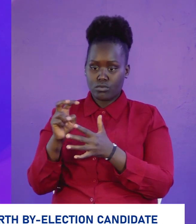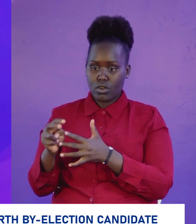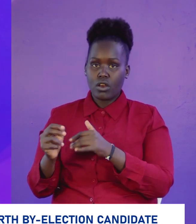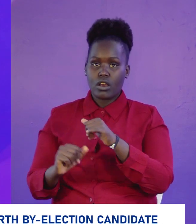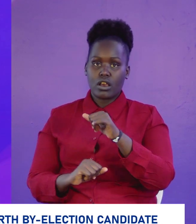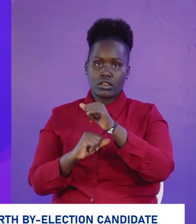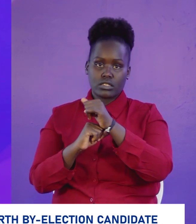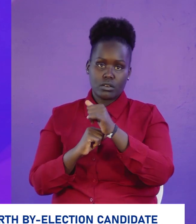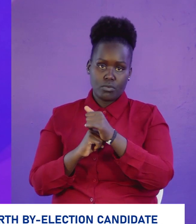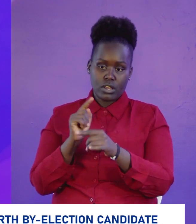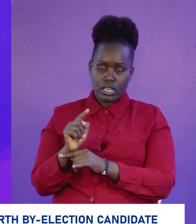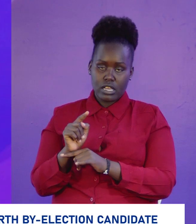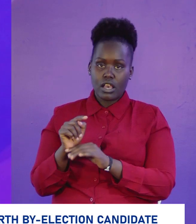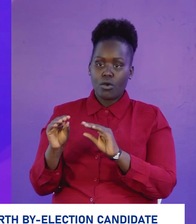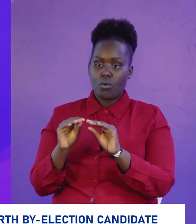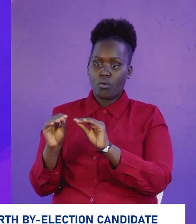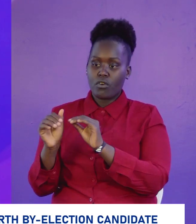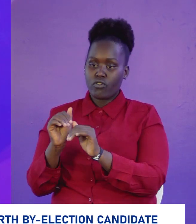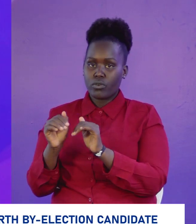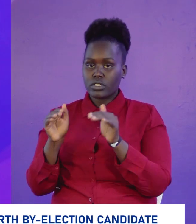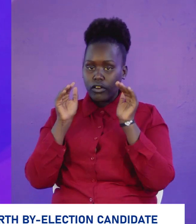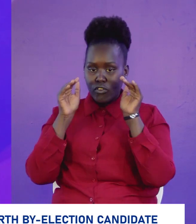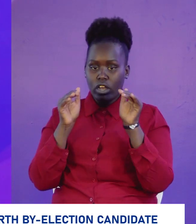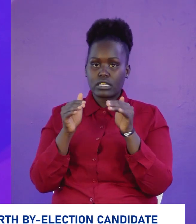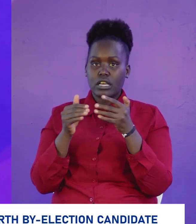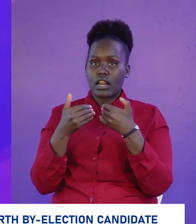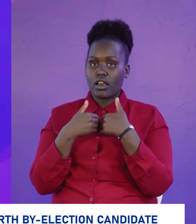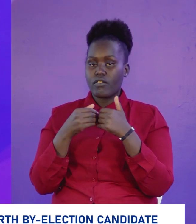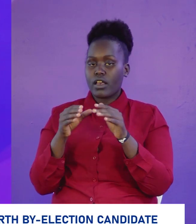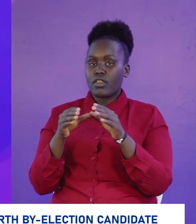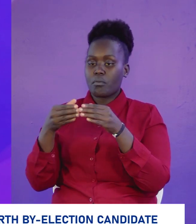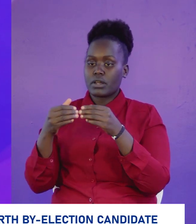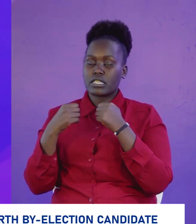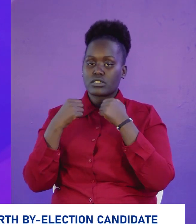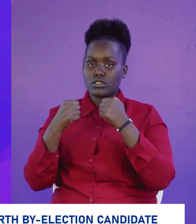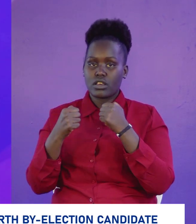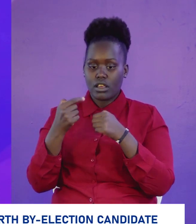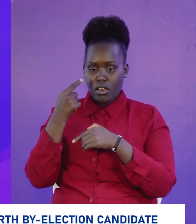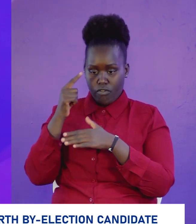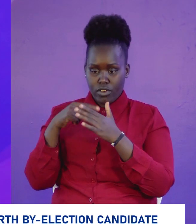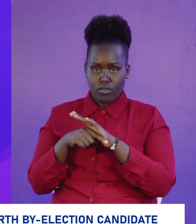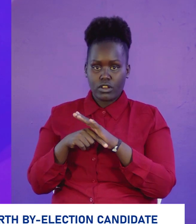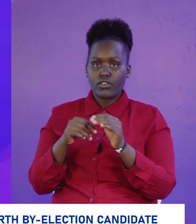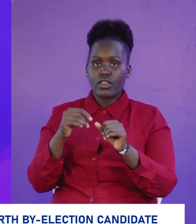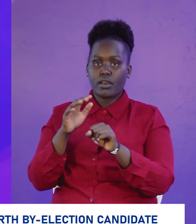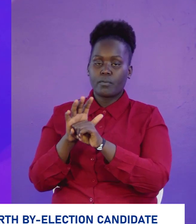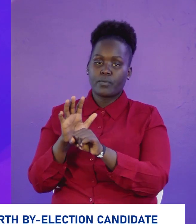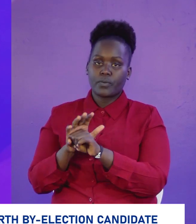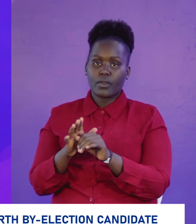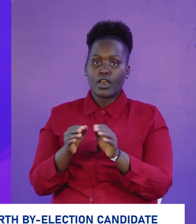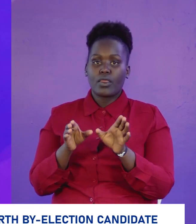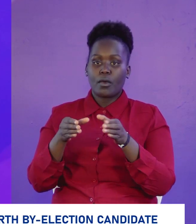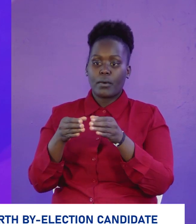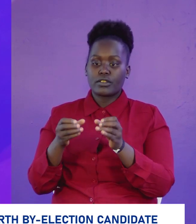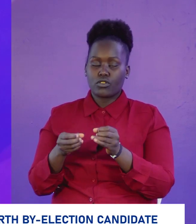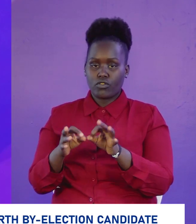of Kisoi, a move aimed at consolidating the party's strength ahead of the mini-poll. Party officials